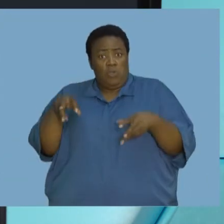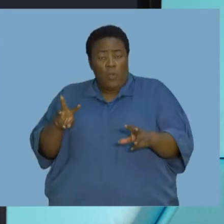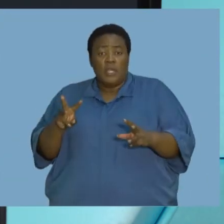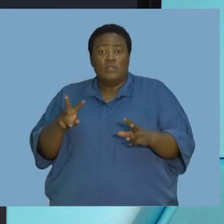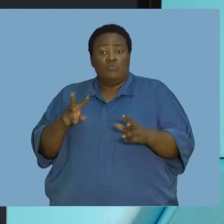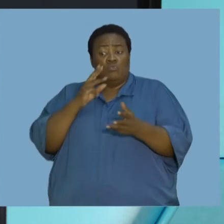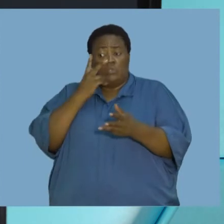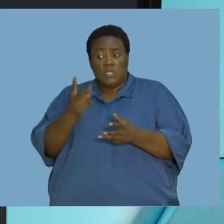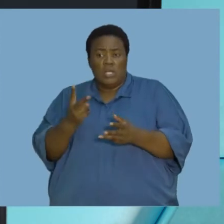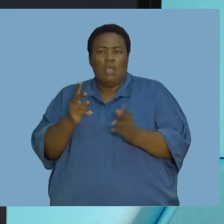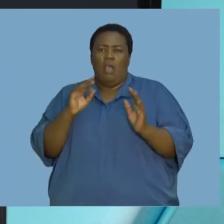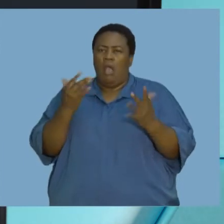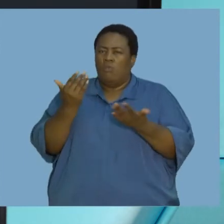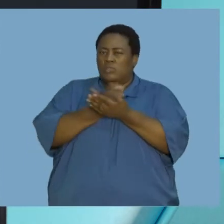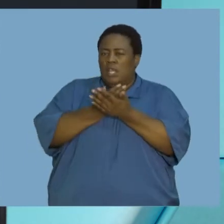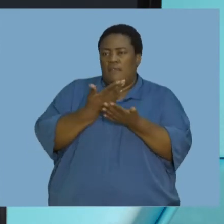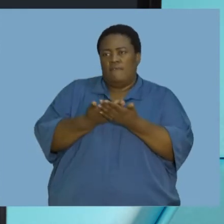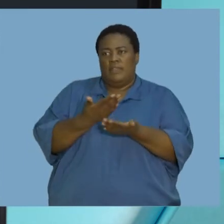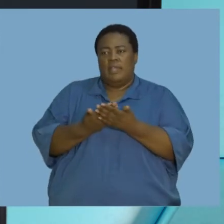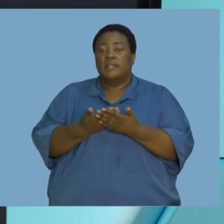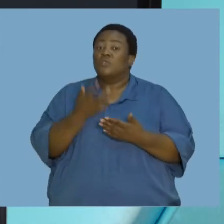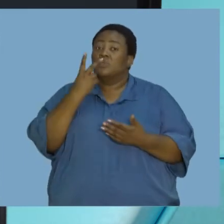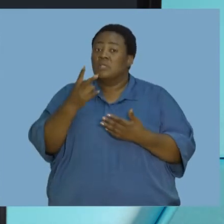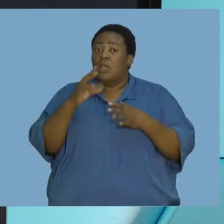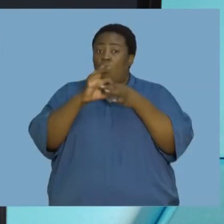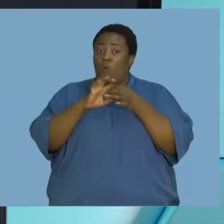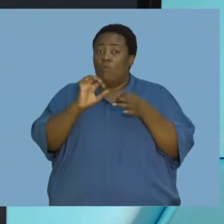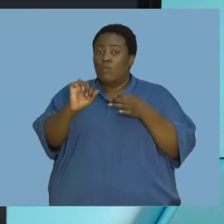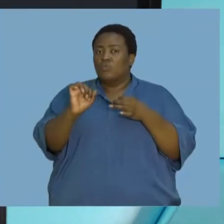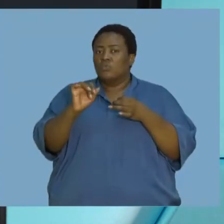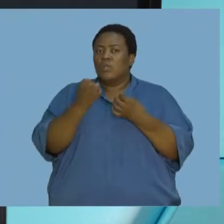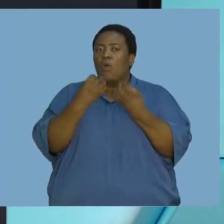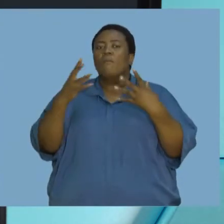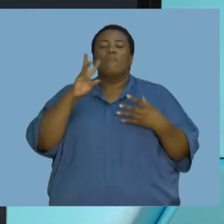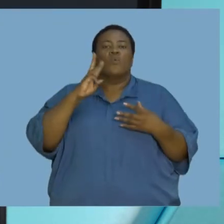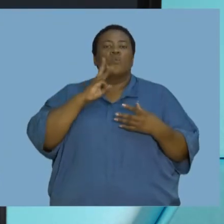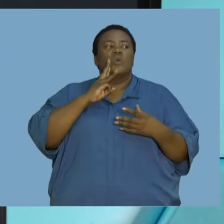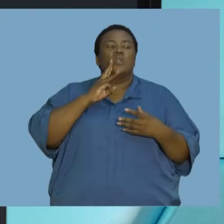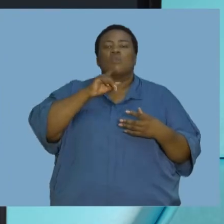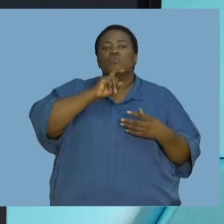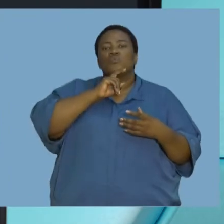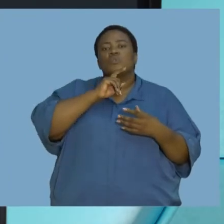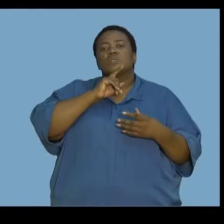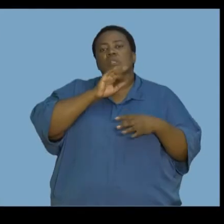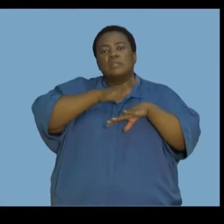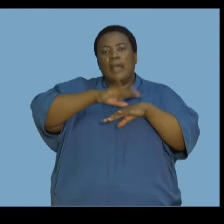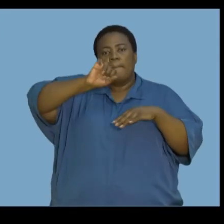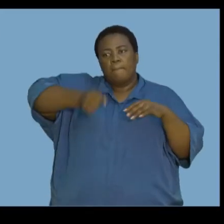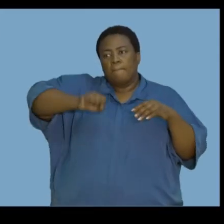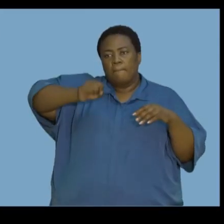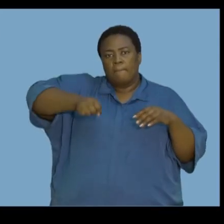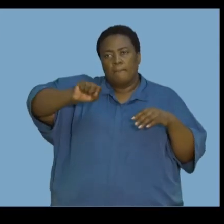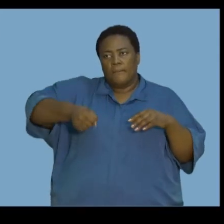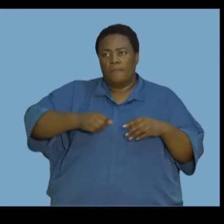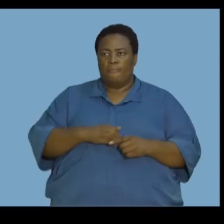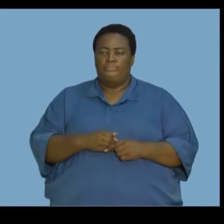household, try and look at how much of water is actually being used to flush down when we are flushing our toilets. Okay, so this is